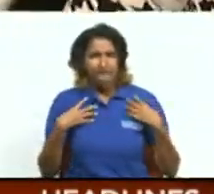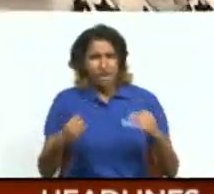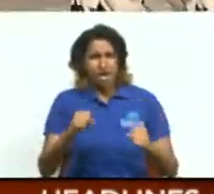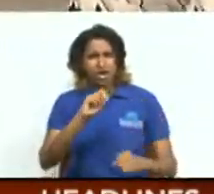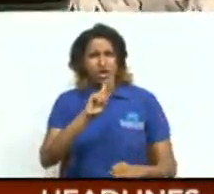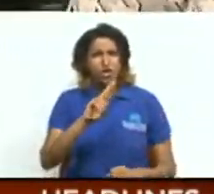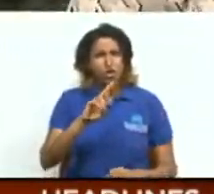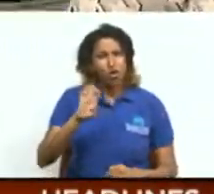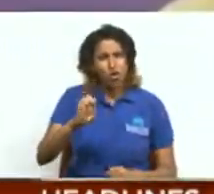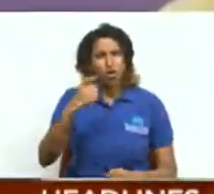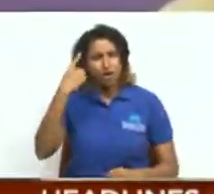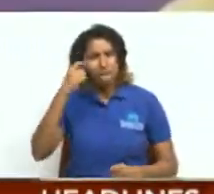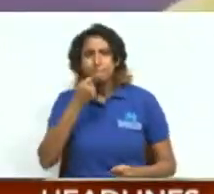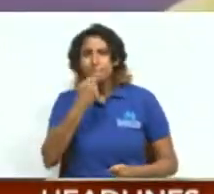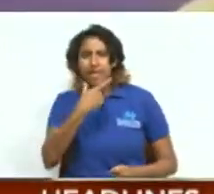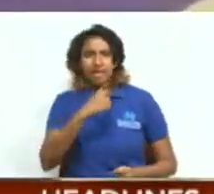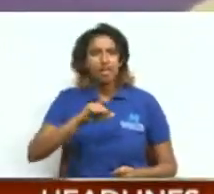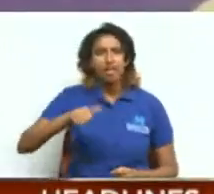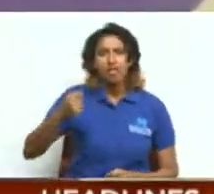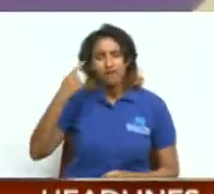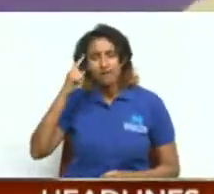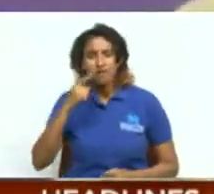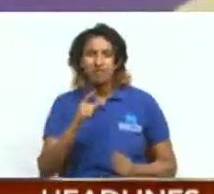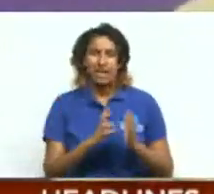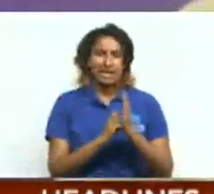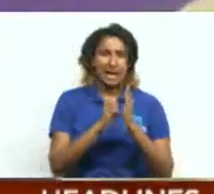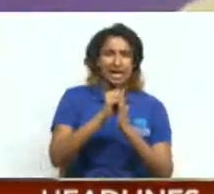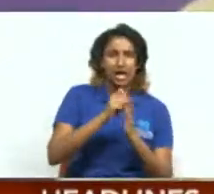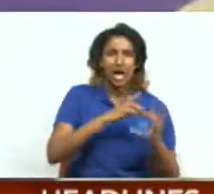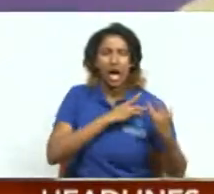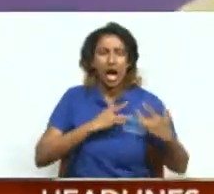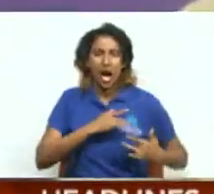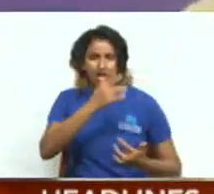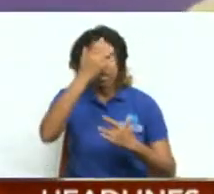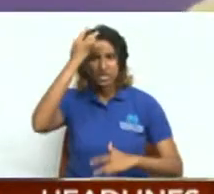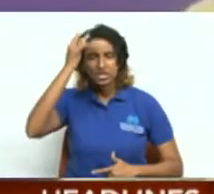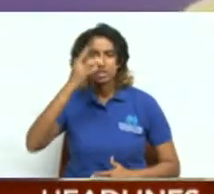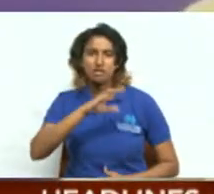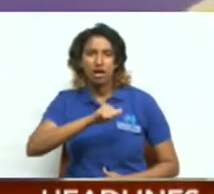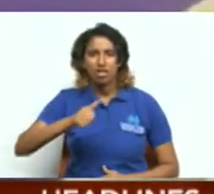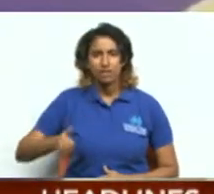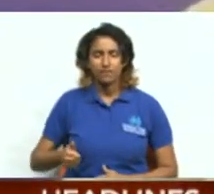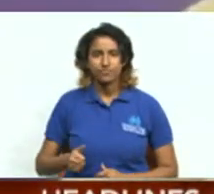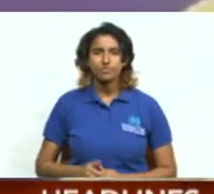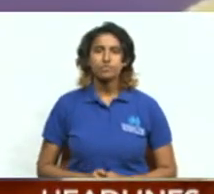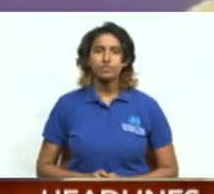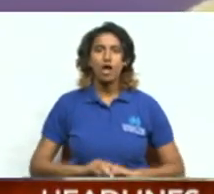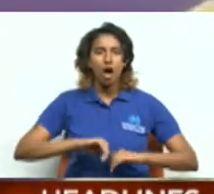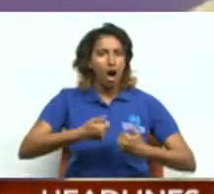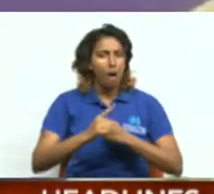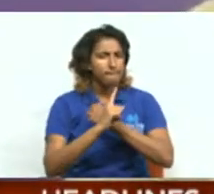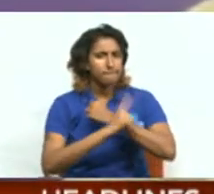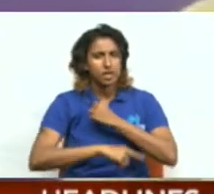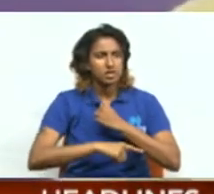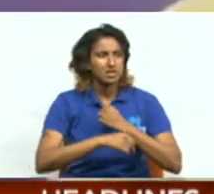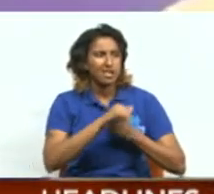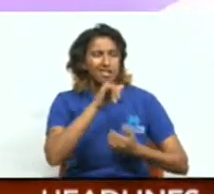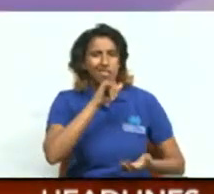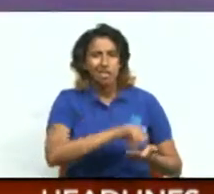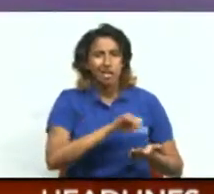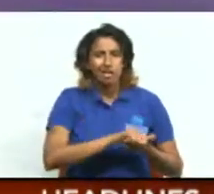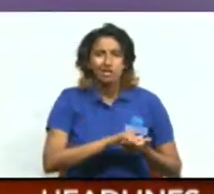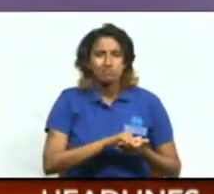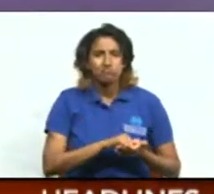several NGOs. The Medical Board does not seem to be able to enforce this act. I don't know why.